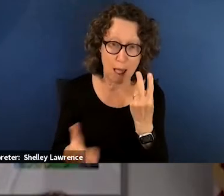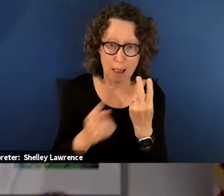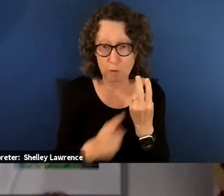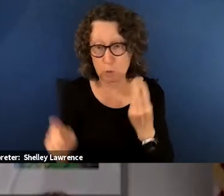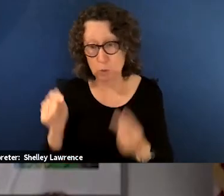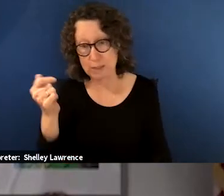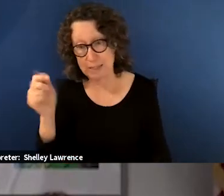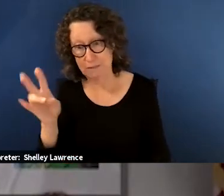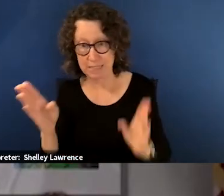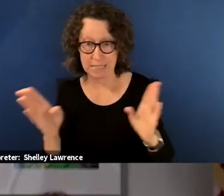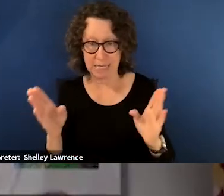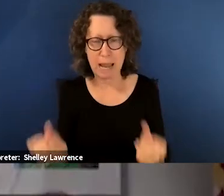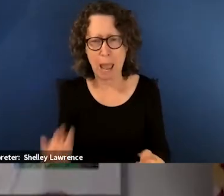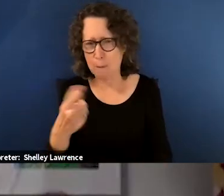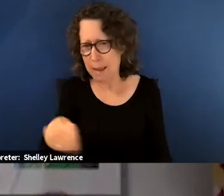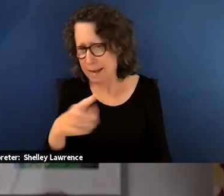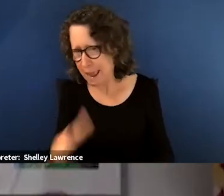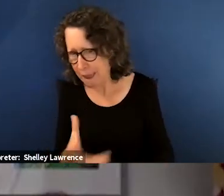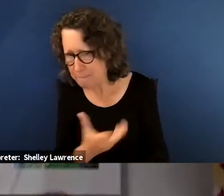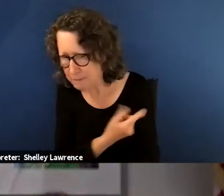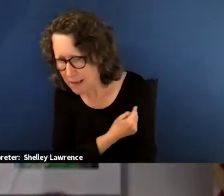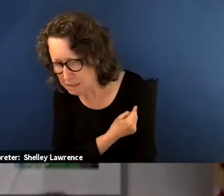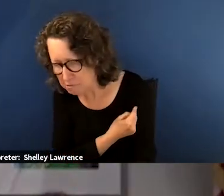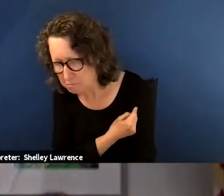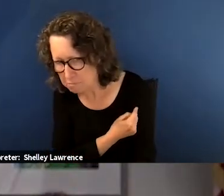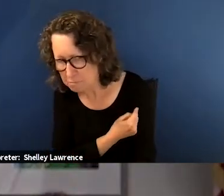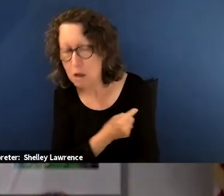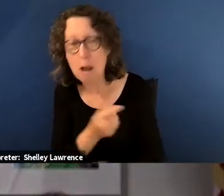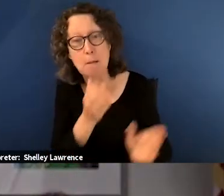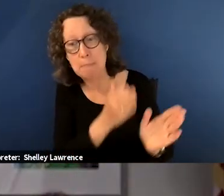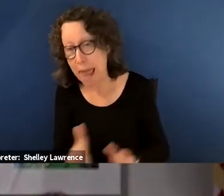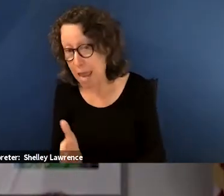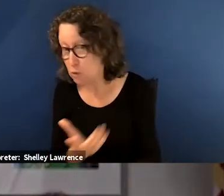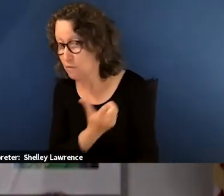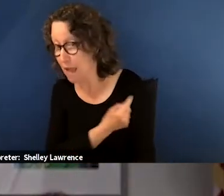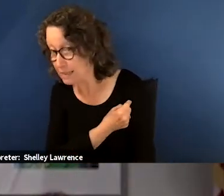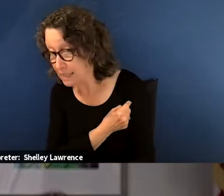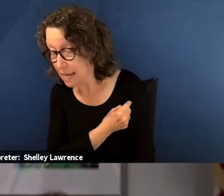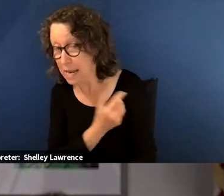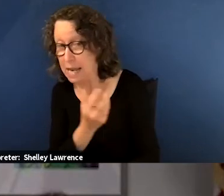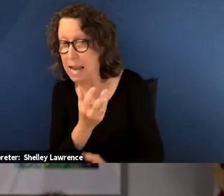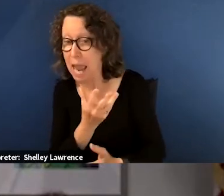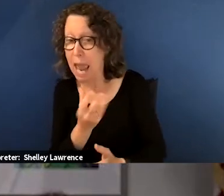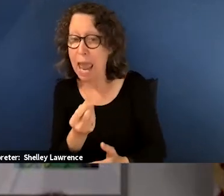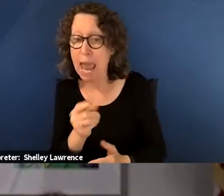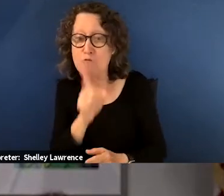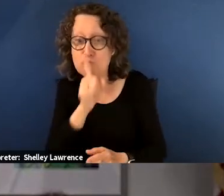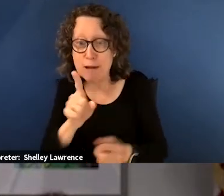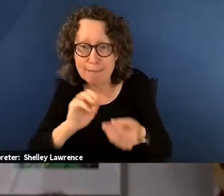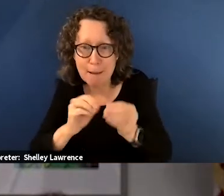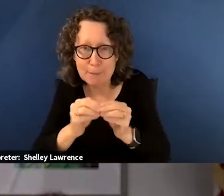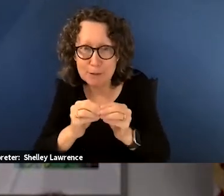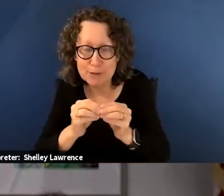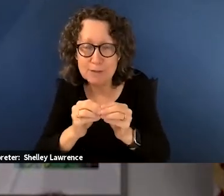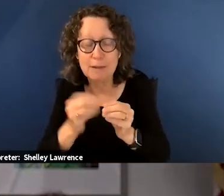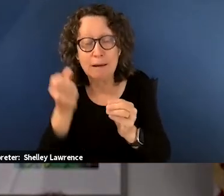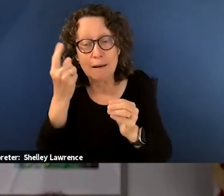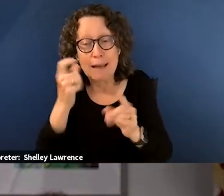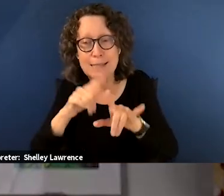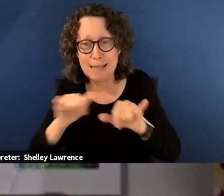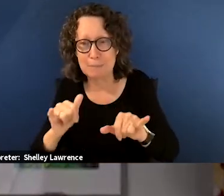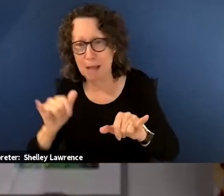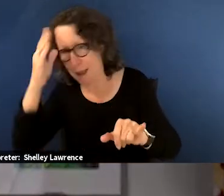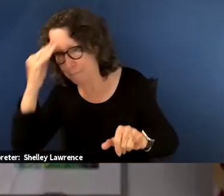17, how many have been vaccinated, plan to be vaccinated, and what the real numbers, and yet to have reported